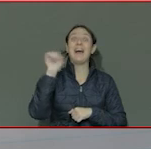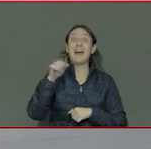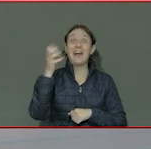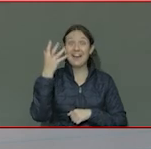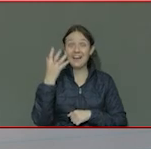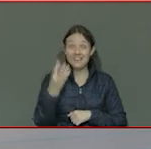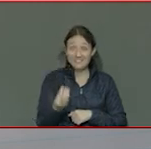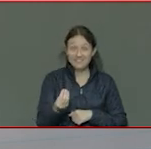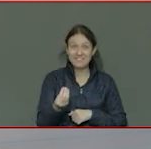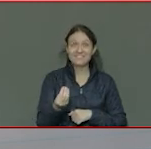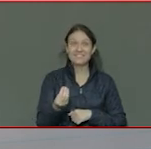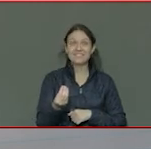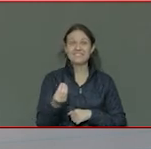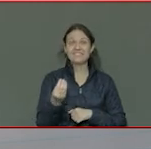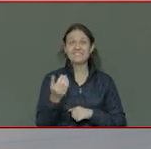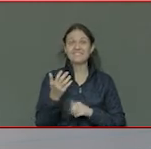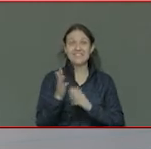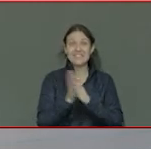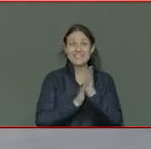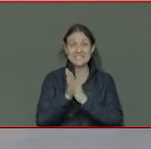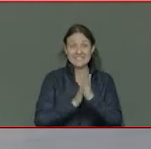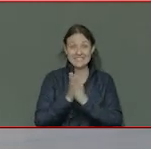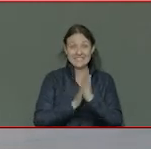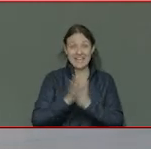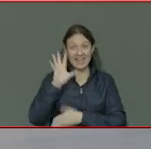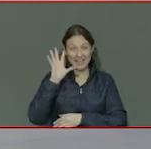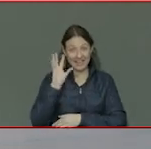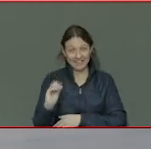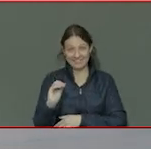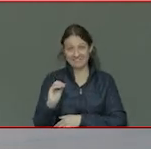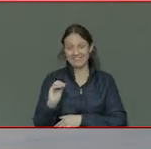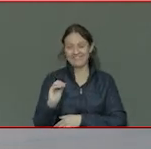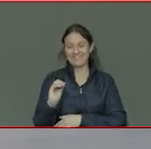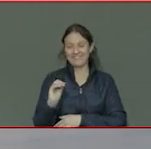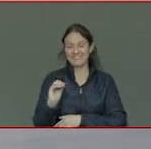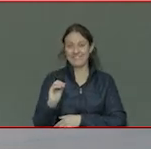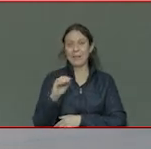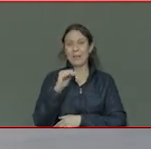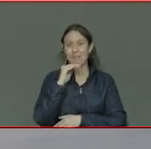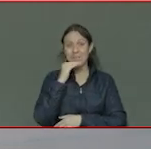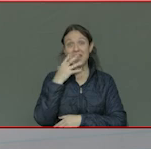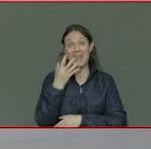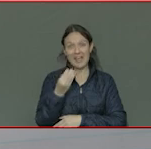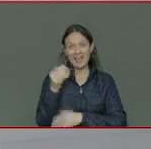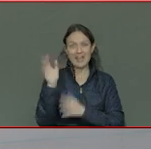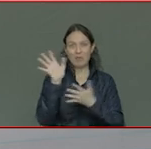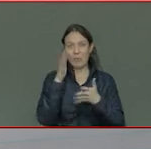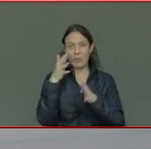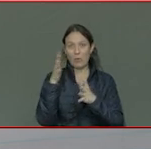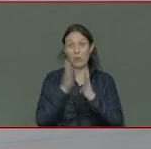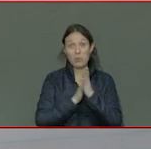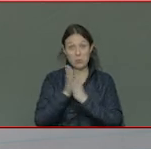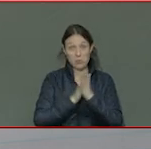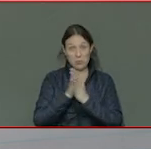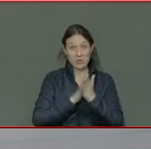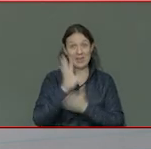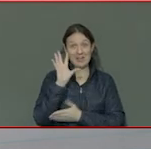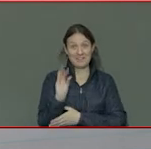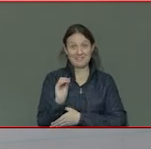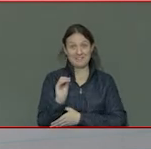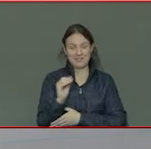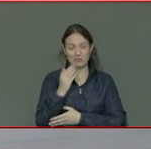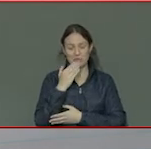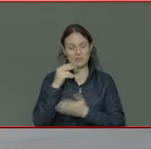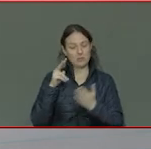is not to be ignored. So that means there is air friction now. So please